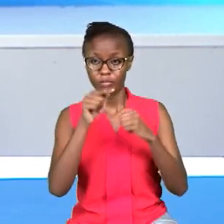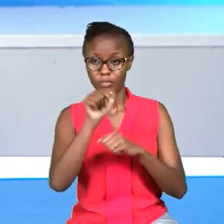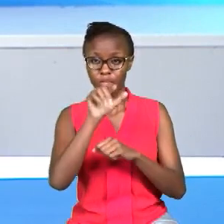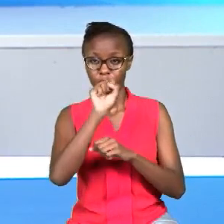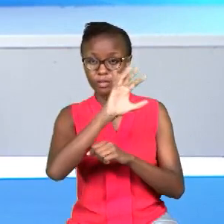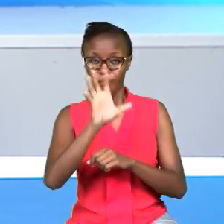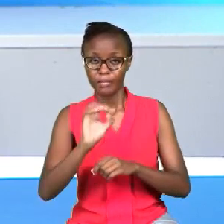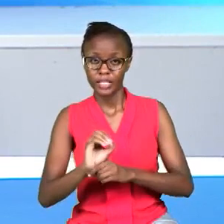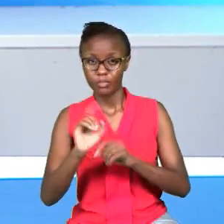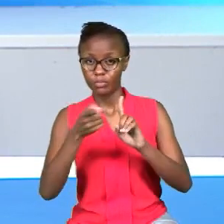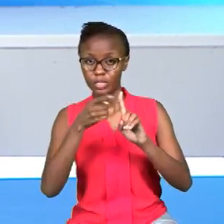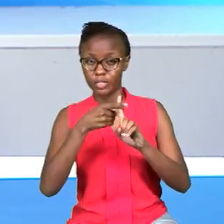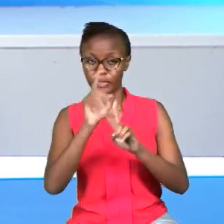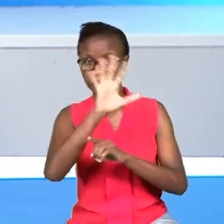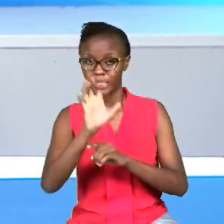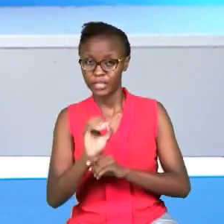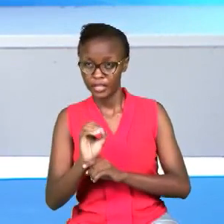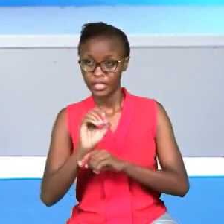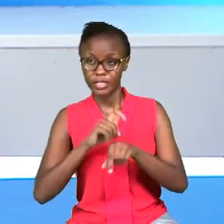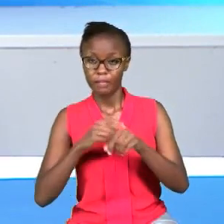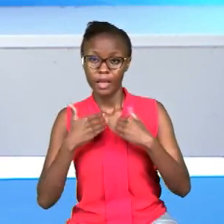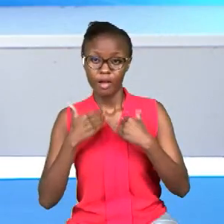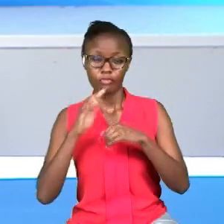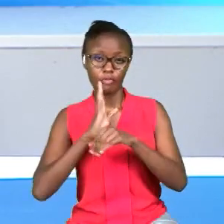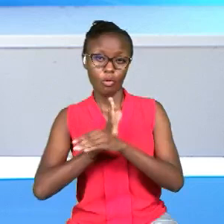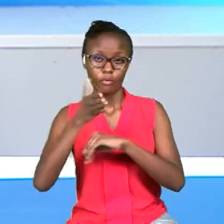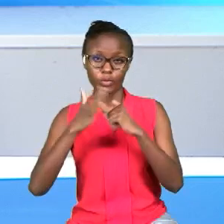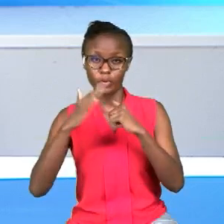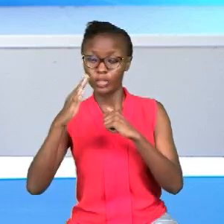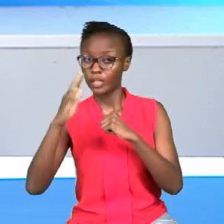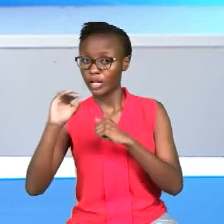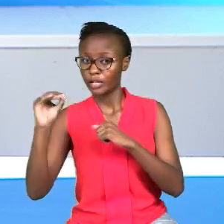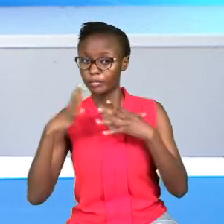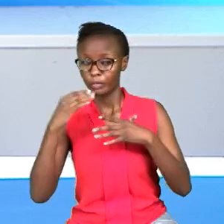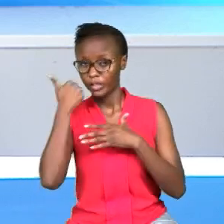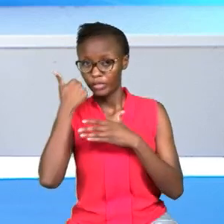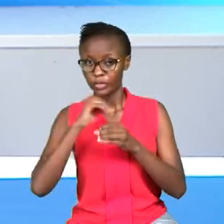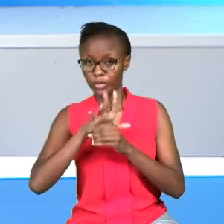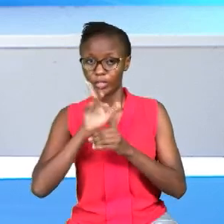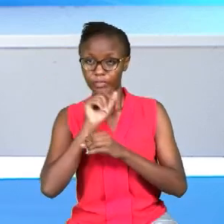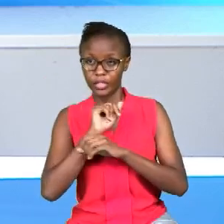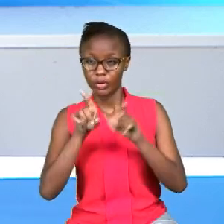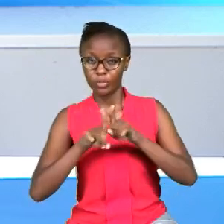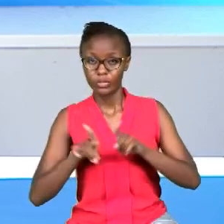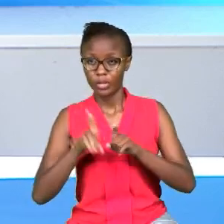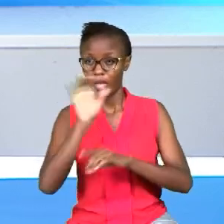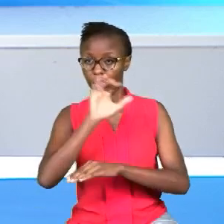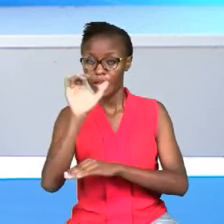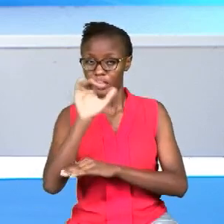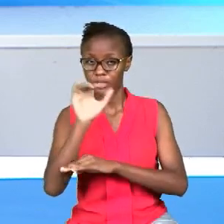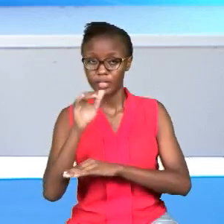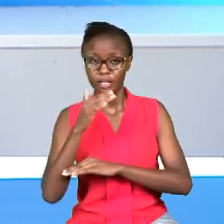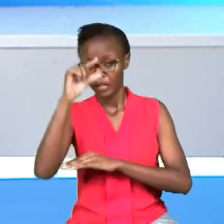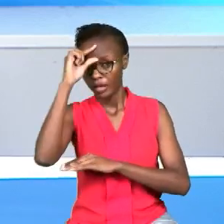more than 900 people tested positive for COVID-19. KMPDU is calling on both the county and national governments to revise